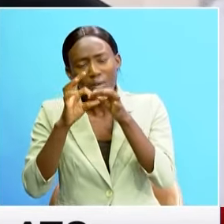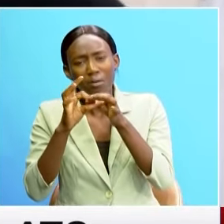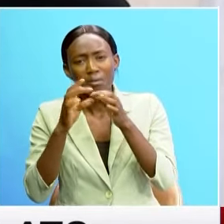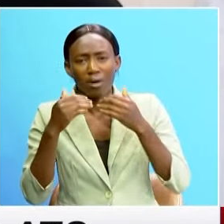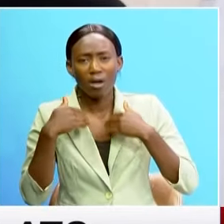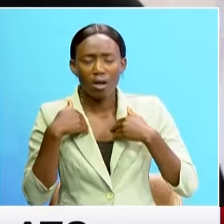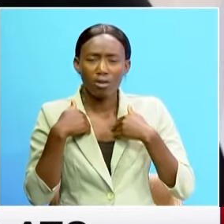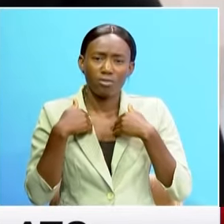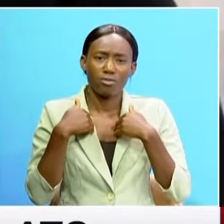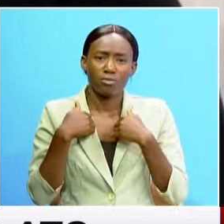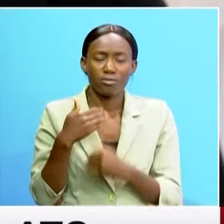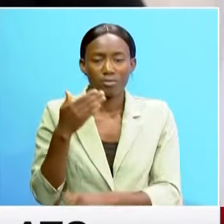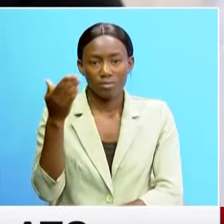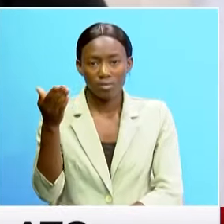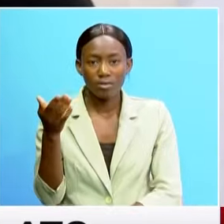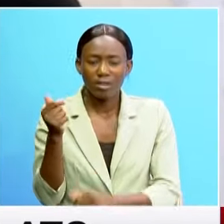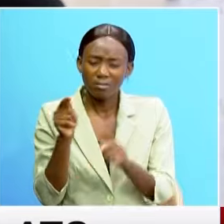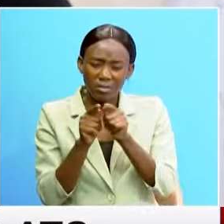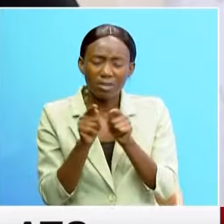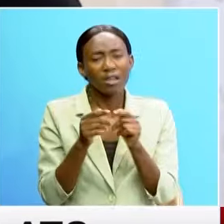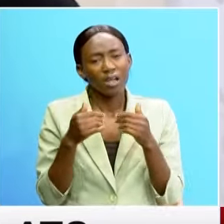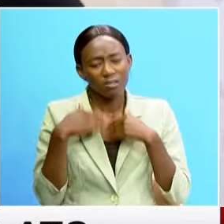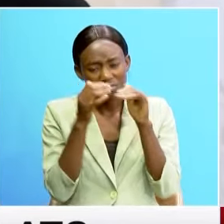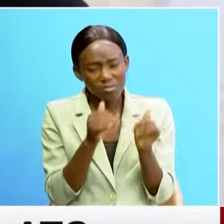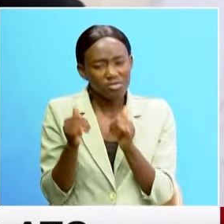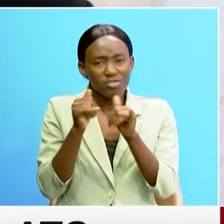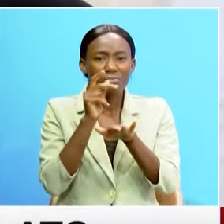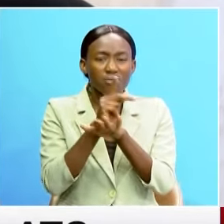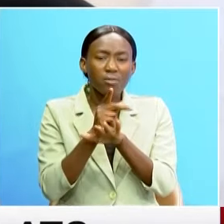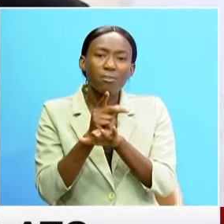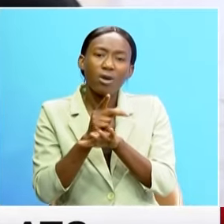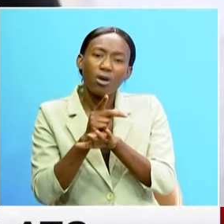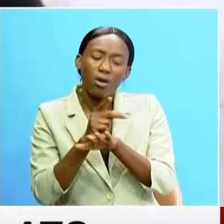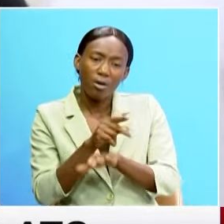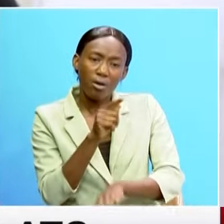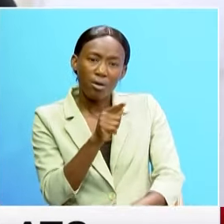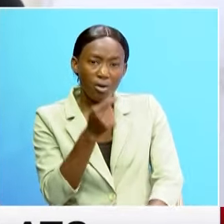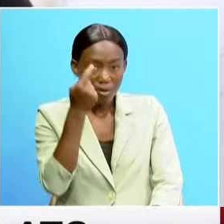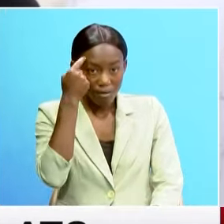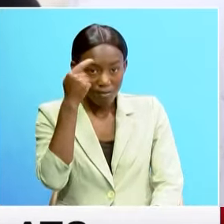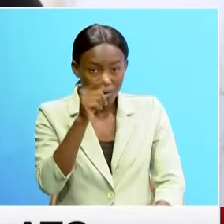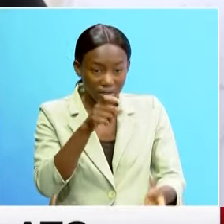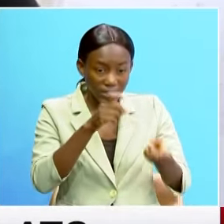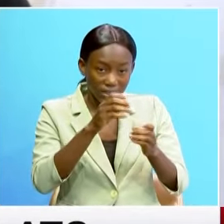So basically we are implementing a project which is called Nature-Based Solutions,